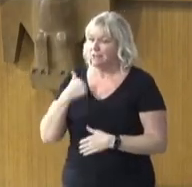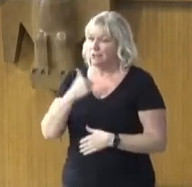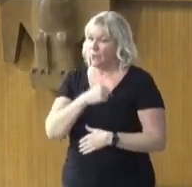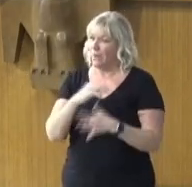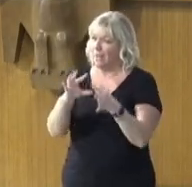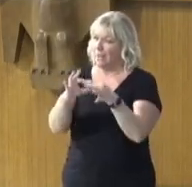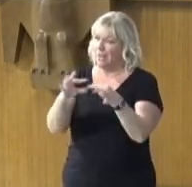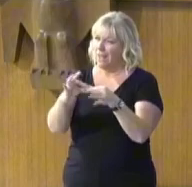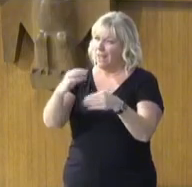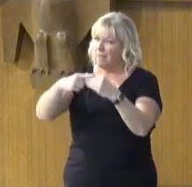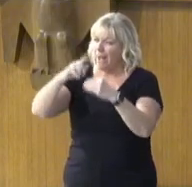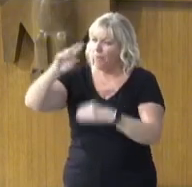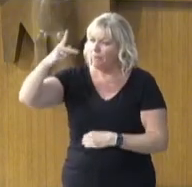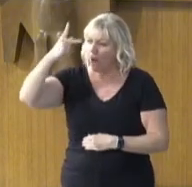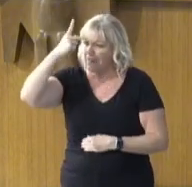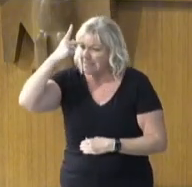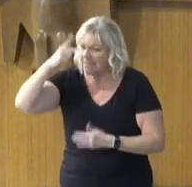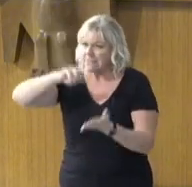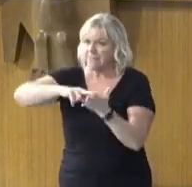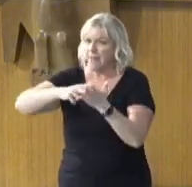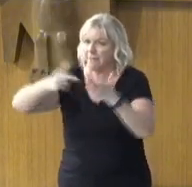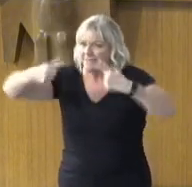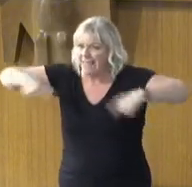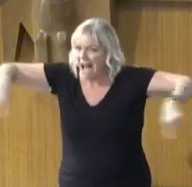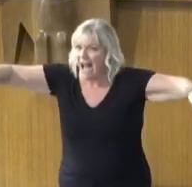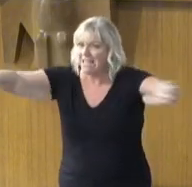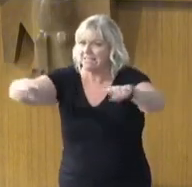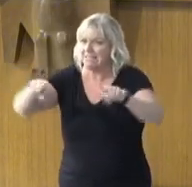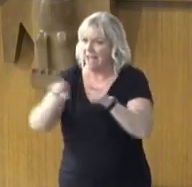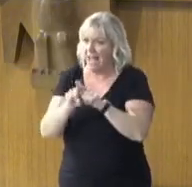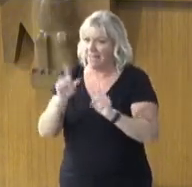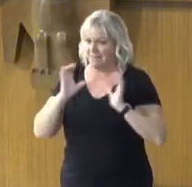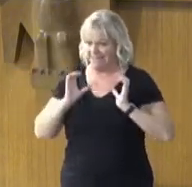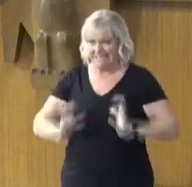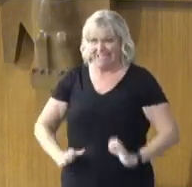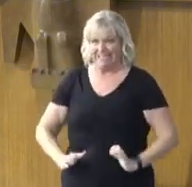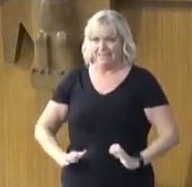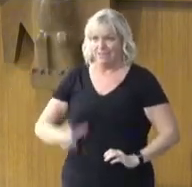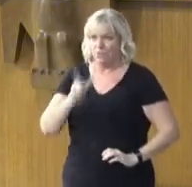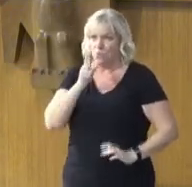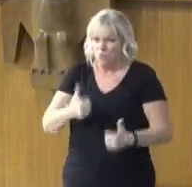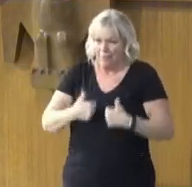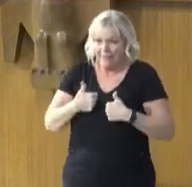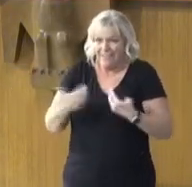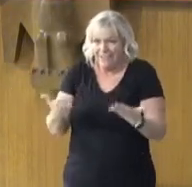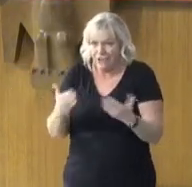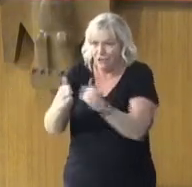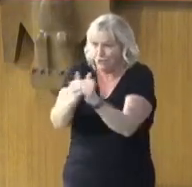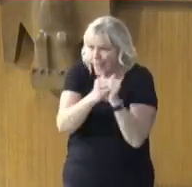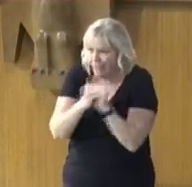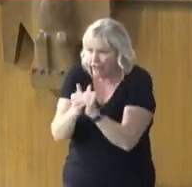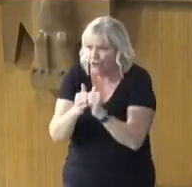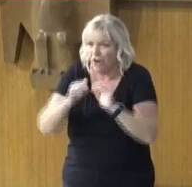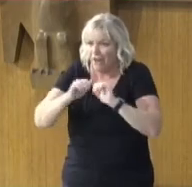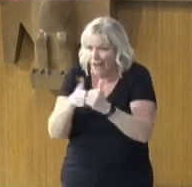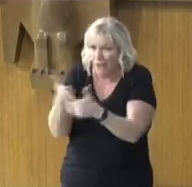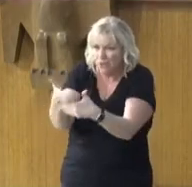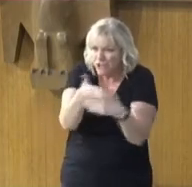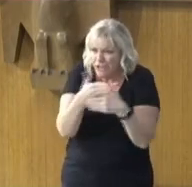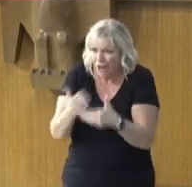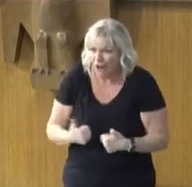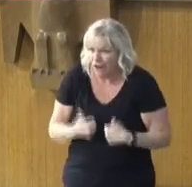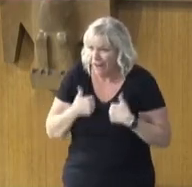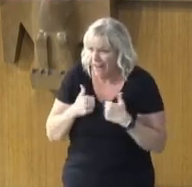politics, we're talking about us as citizens and how we citizens live together, how we share in our lives together, how we